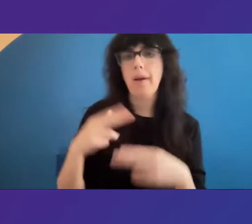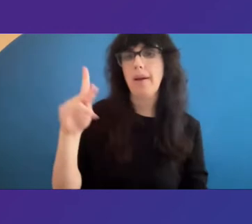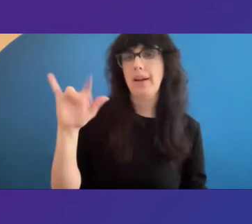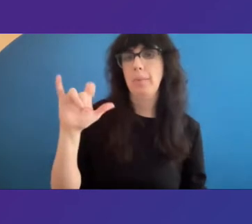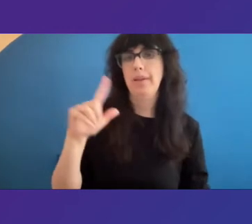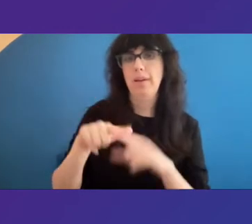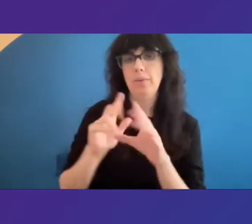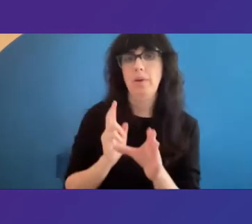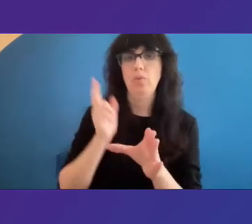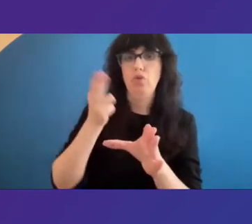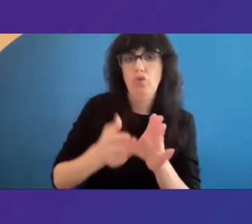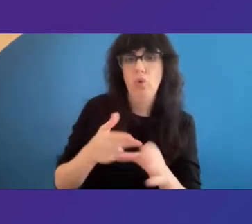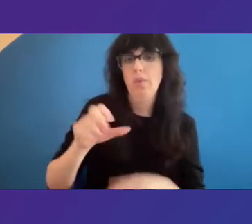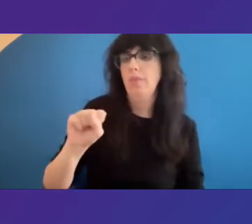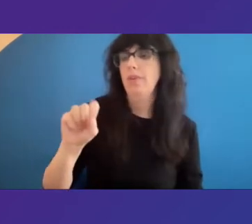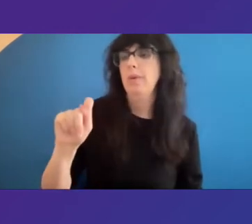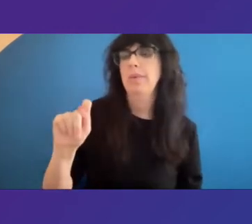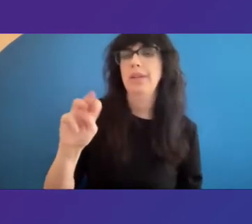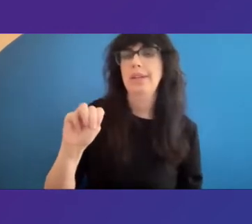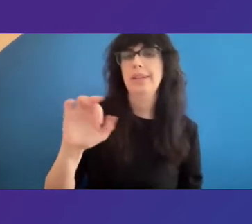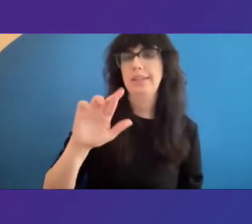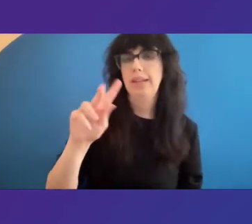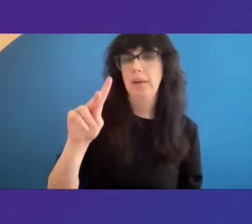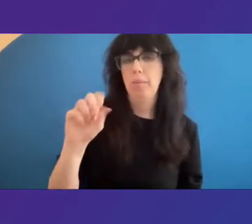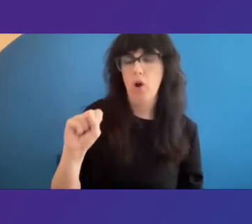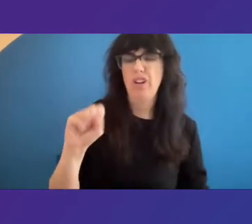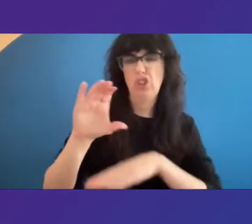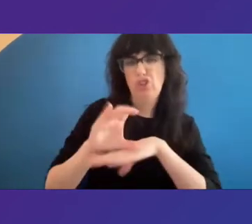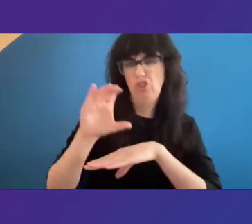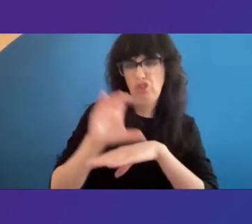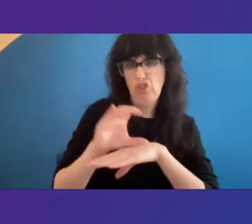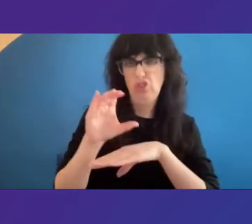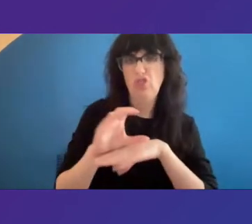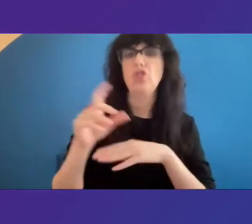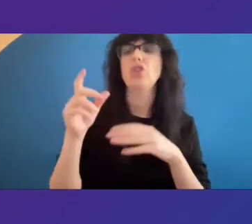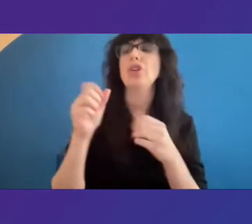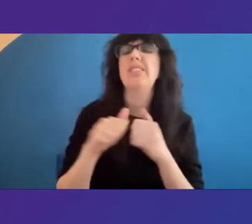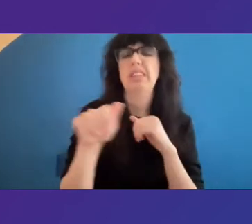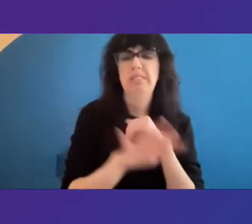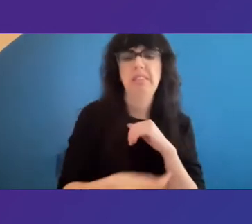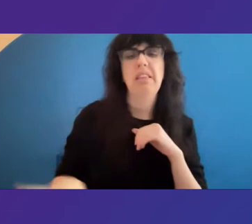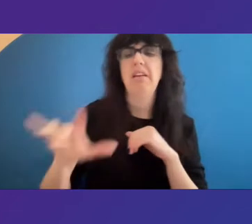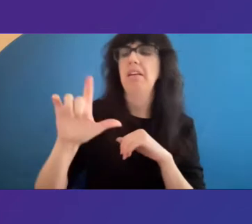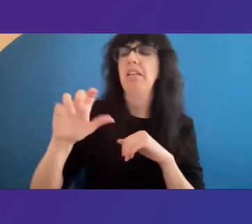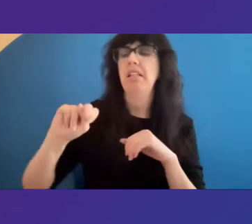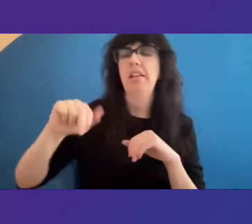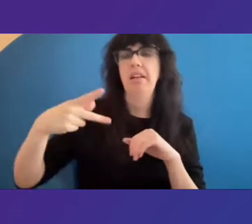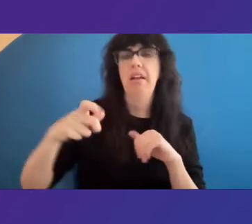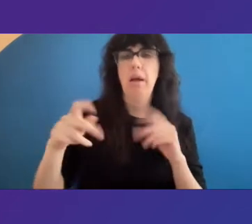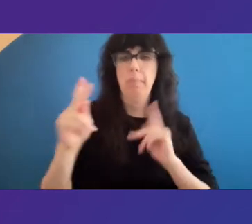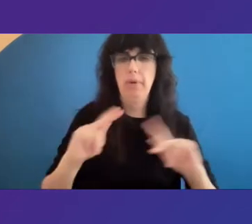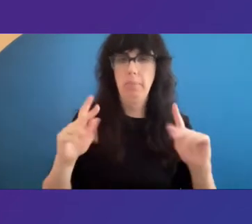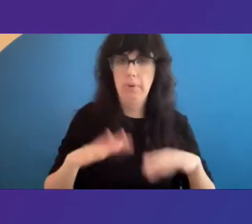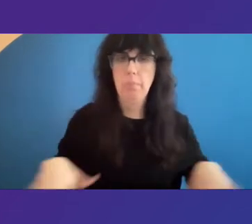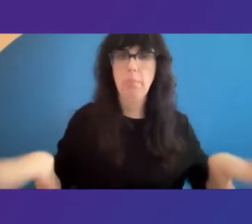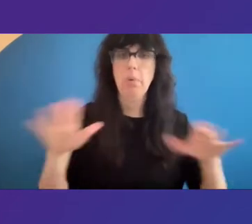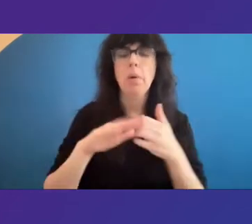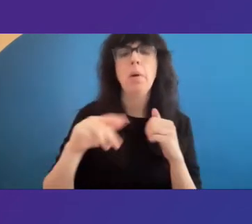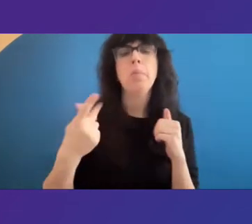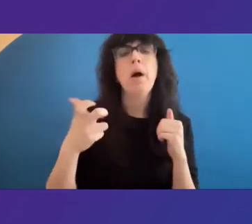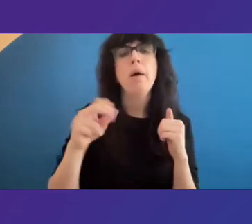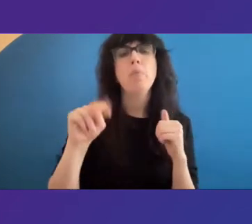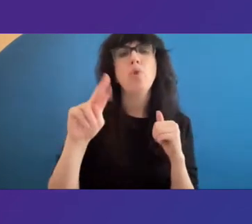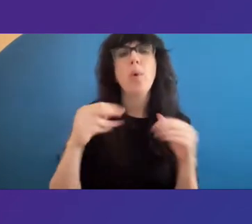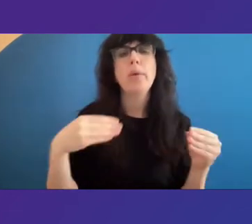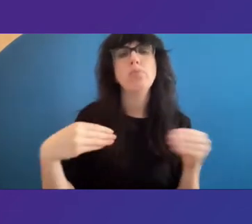Church on the unceded homelands of the Lenape people in Greater Lenape Kohang. My pronouns are flexible,